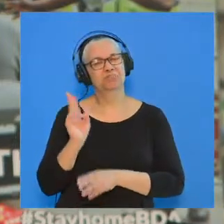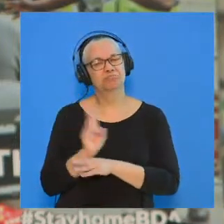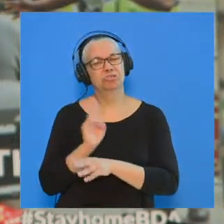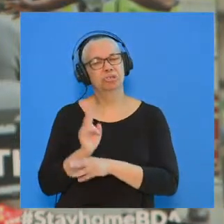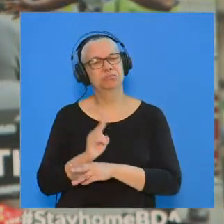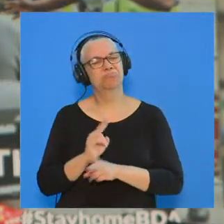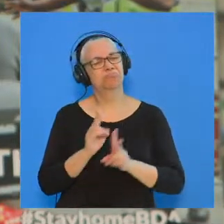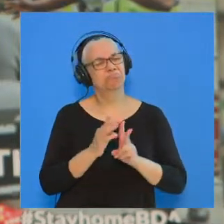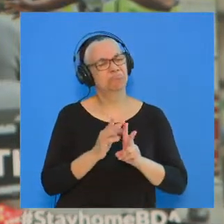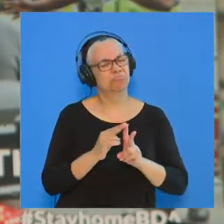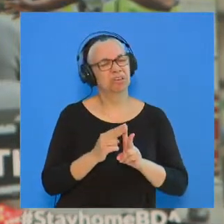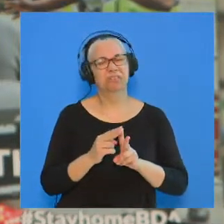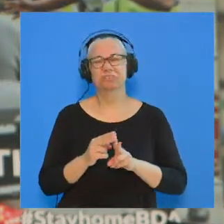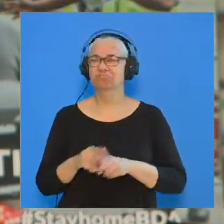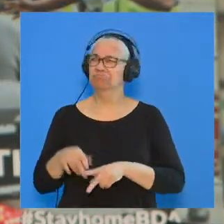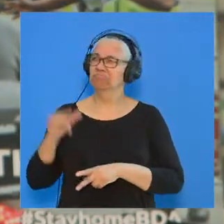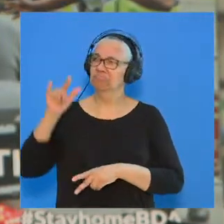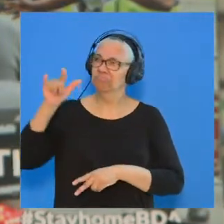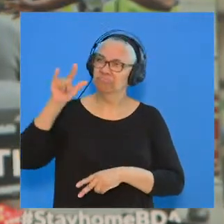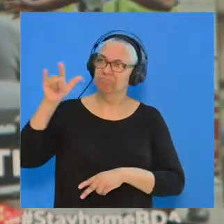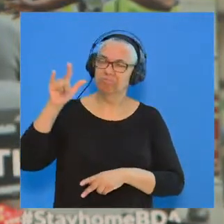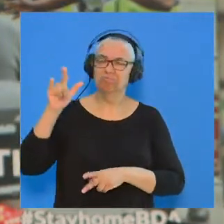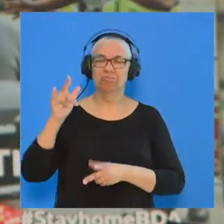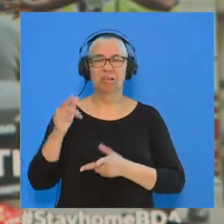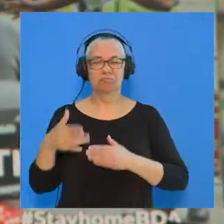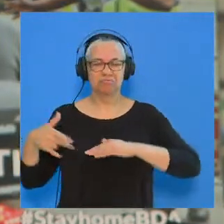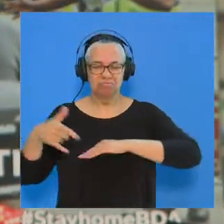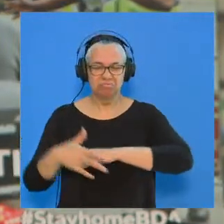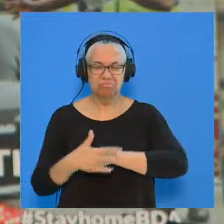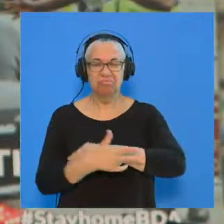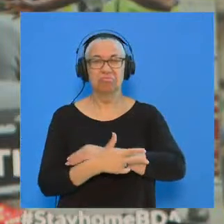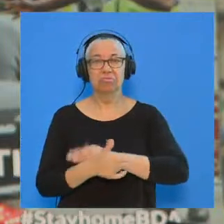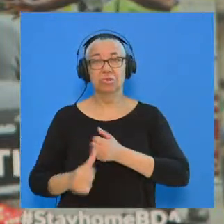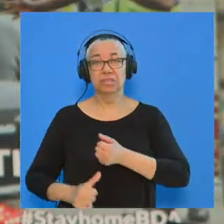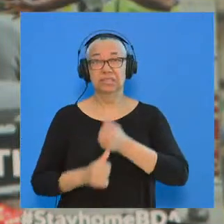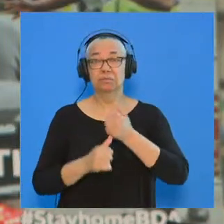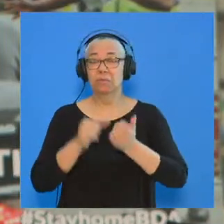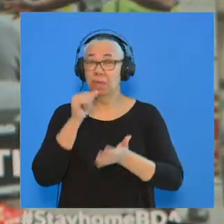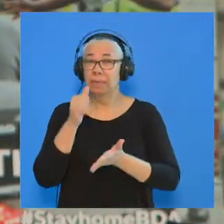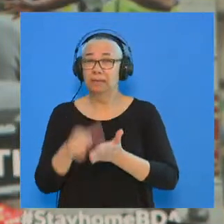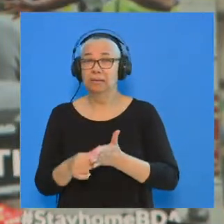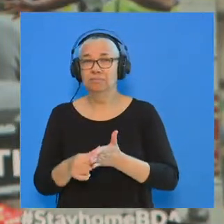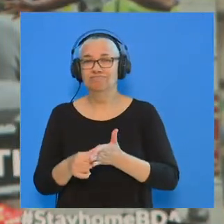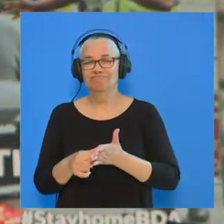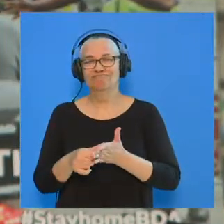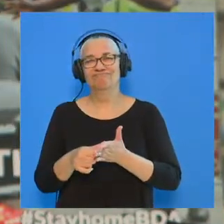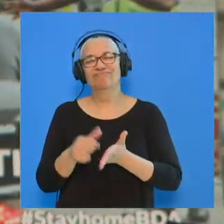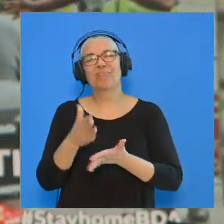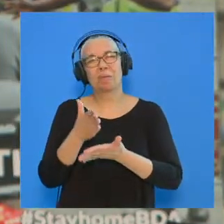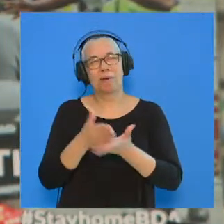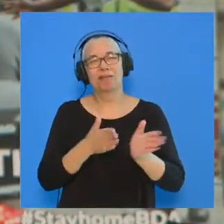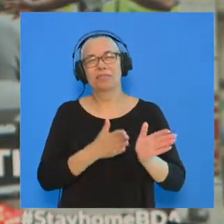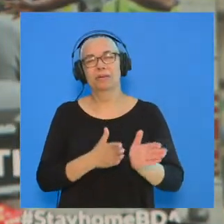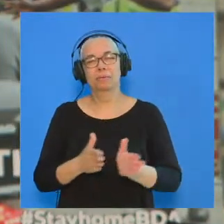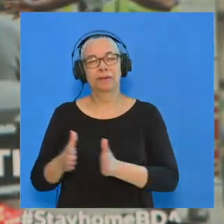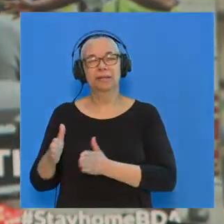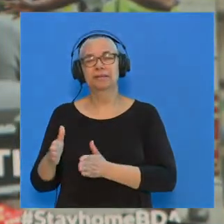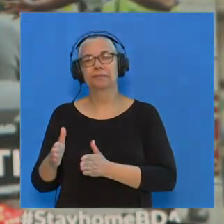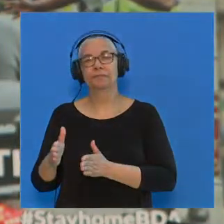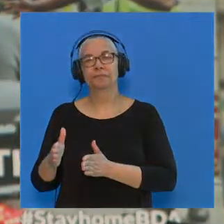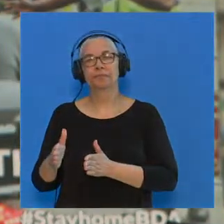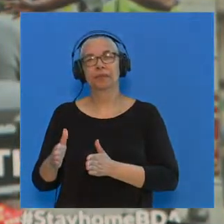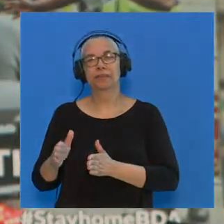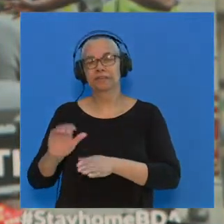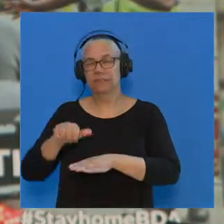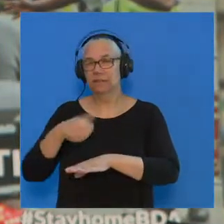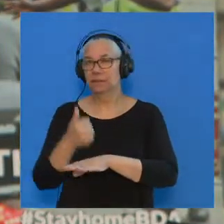jets, using our freight companies assisting with the mail, and these are parts of the contingency plan that the postmistress has in place.